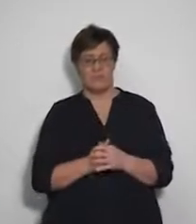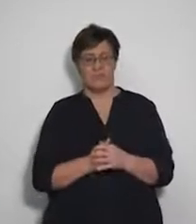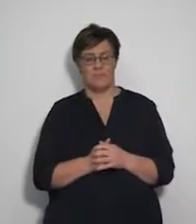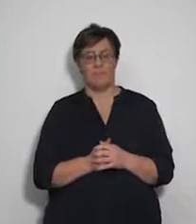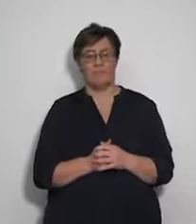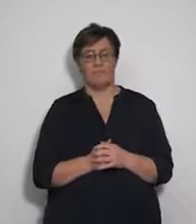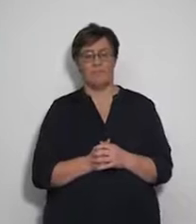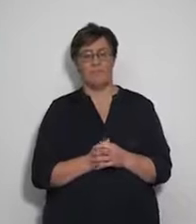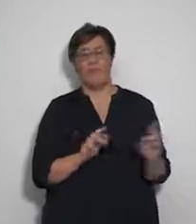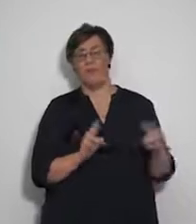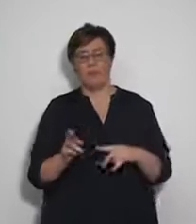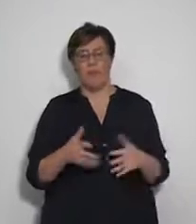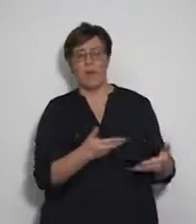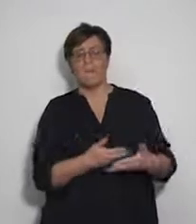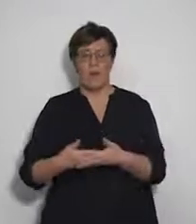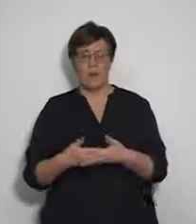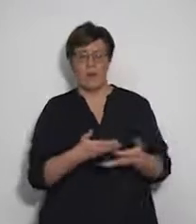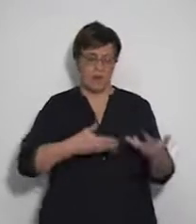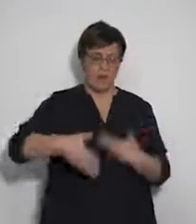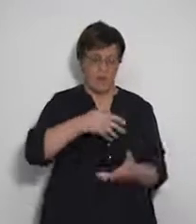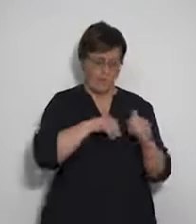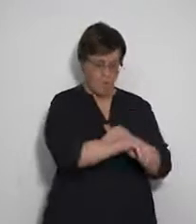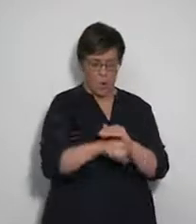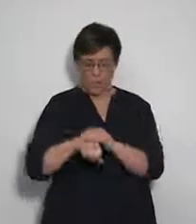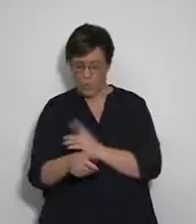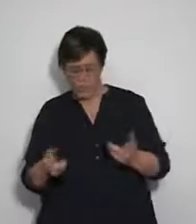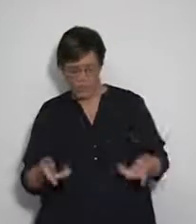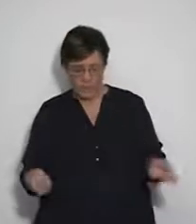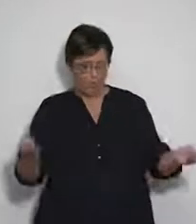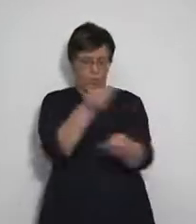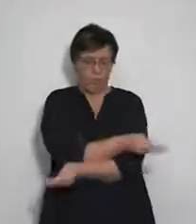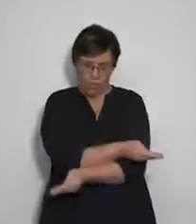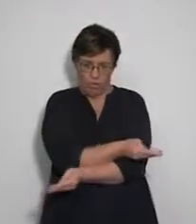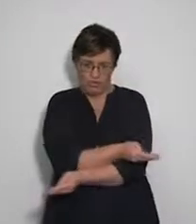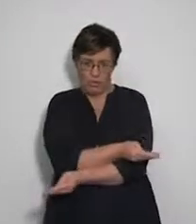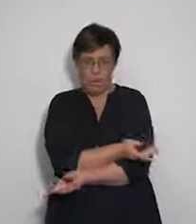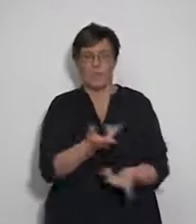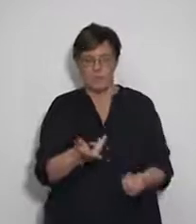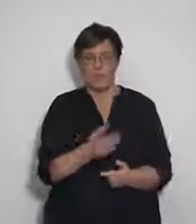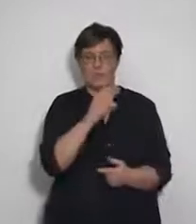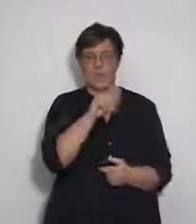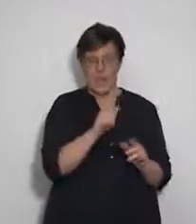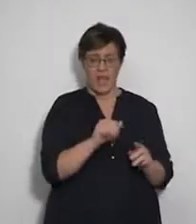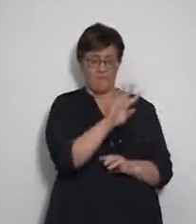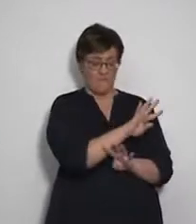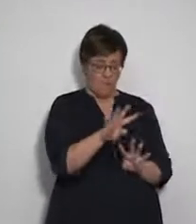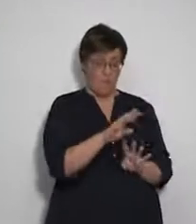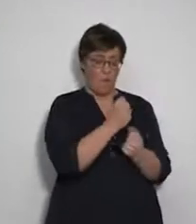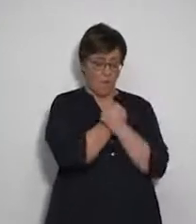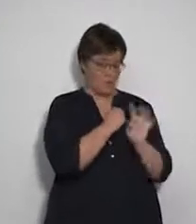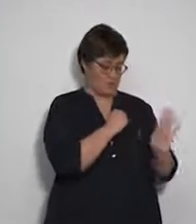it references babies that were mixed up at the time of birth, and so we need to then use the DNA of 4 possible